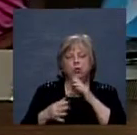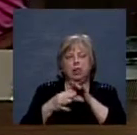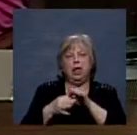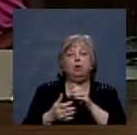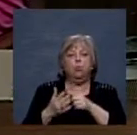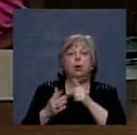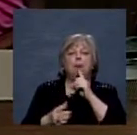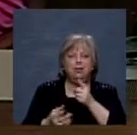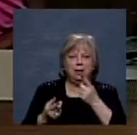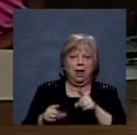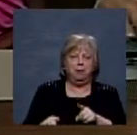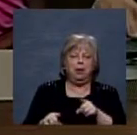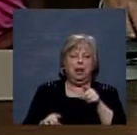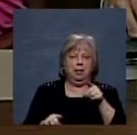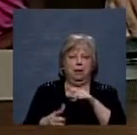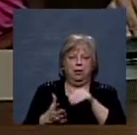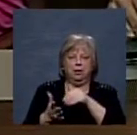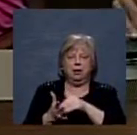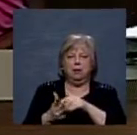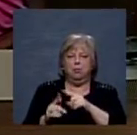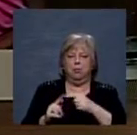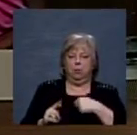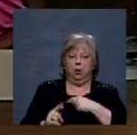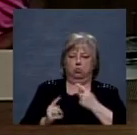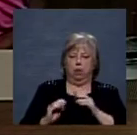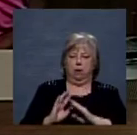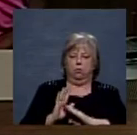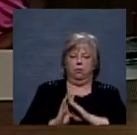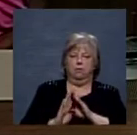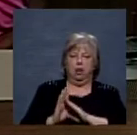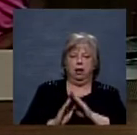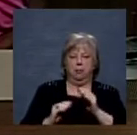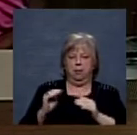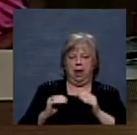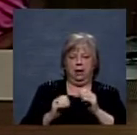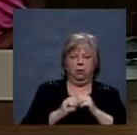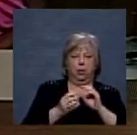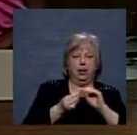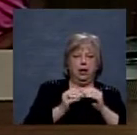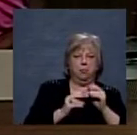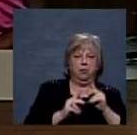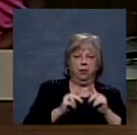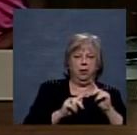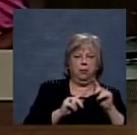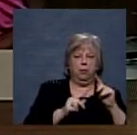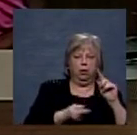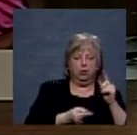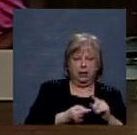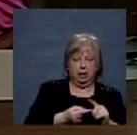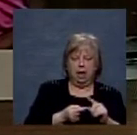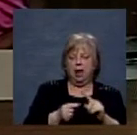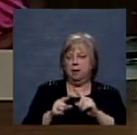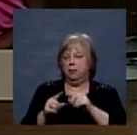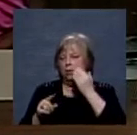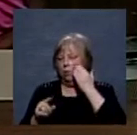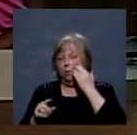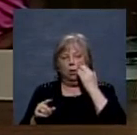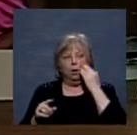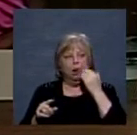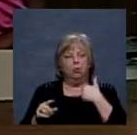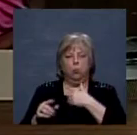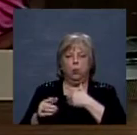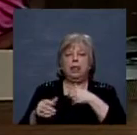But we tried to develop a balance of with the population decline, but knowing that's a facility, we still have the St. Vincent's Clinic